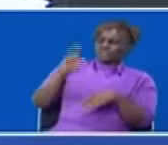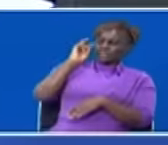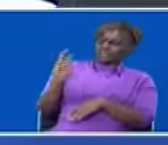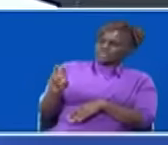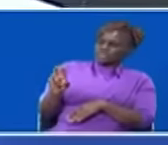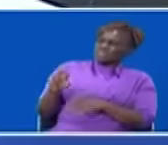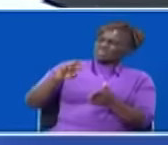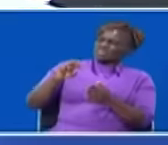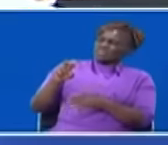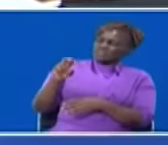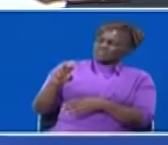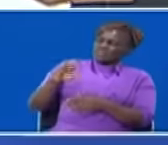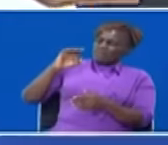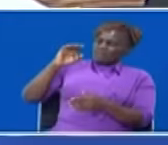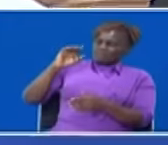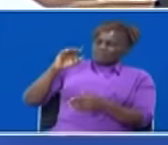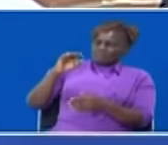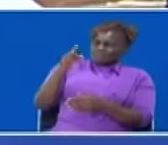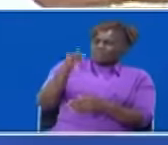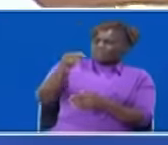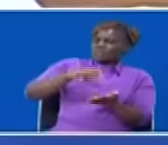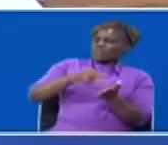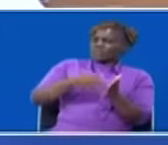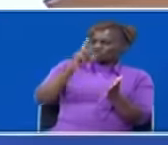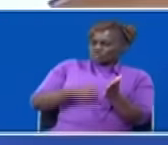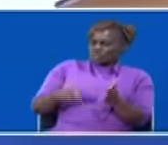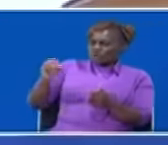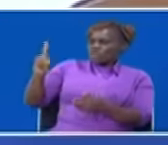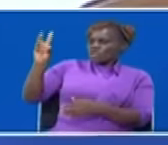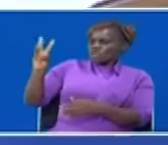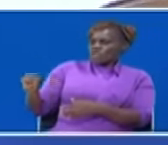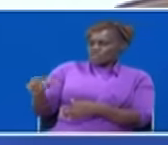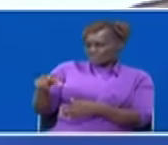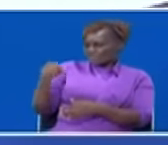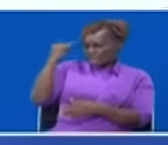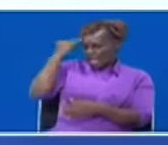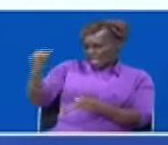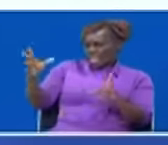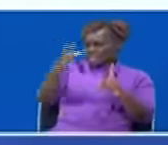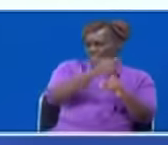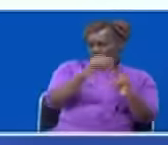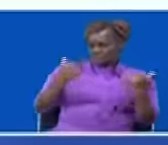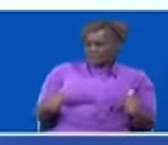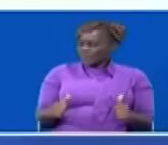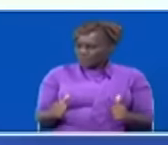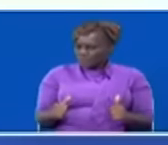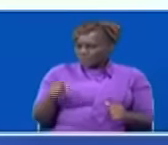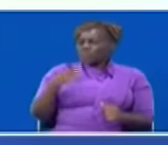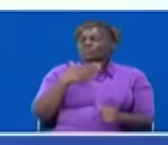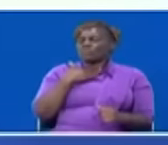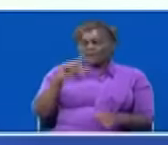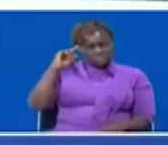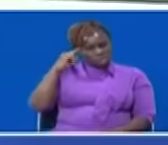fate means what? If you, because what it sounds like you're saying is that ODM isn't living up to the ideals, you know, that you once